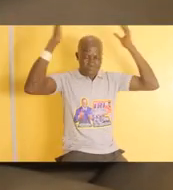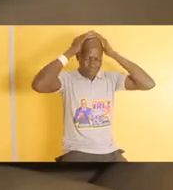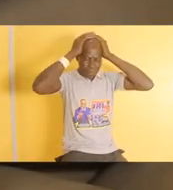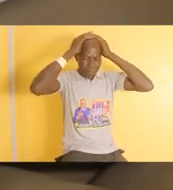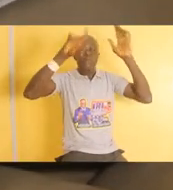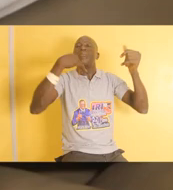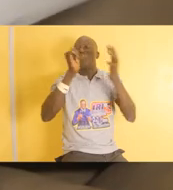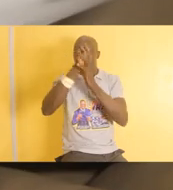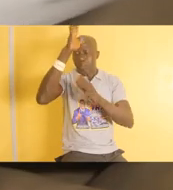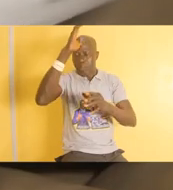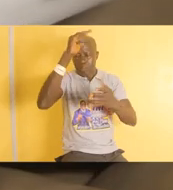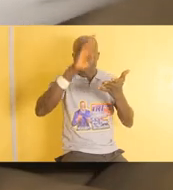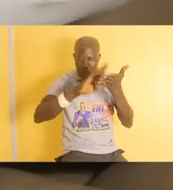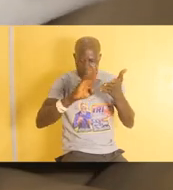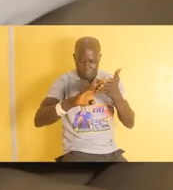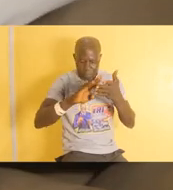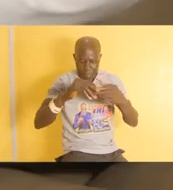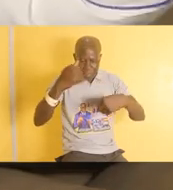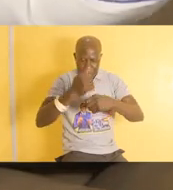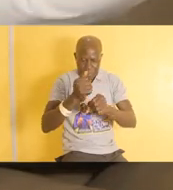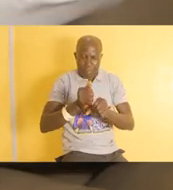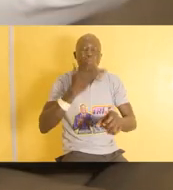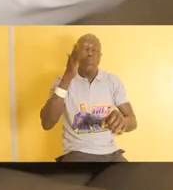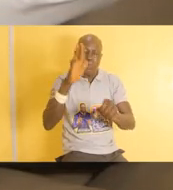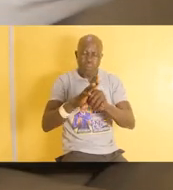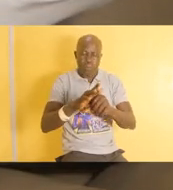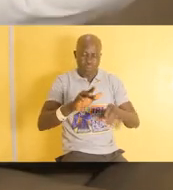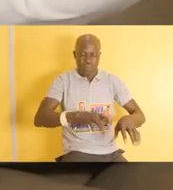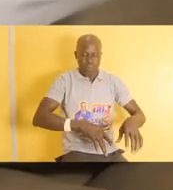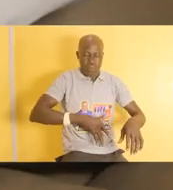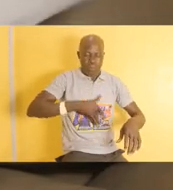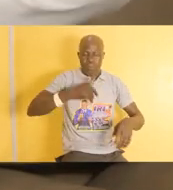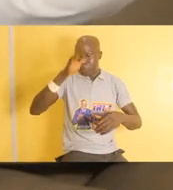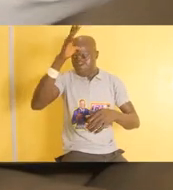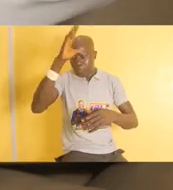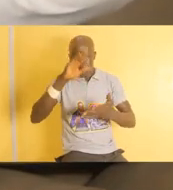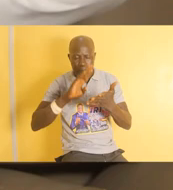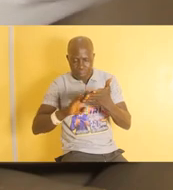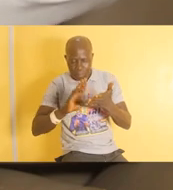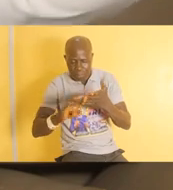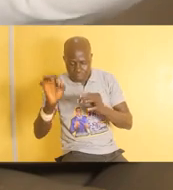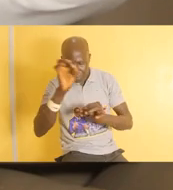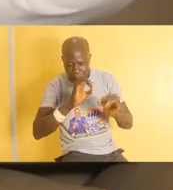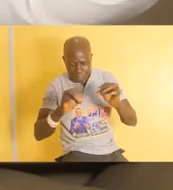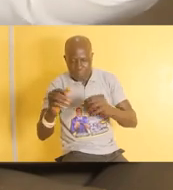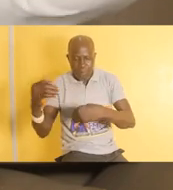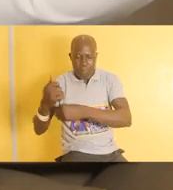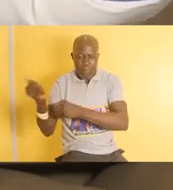so pe baba jowo mo le ise baba jowo